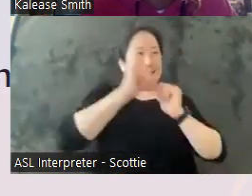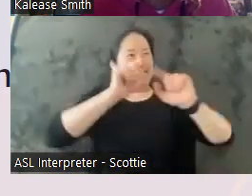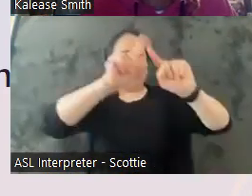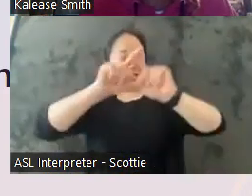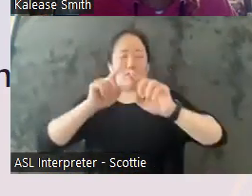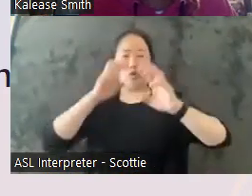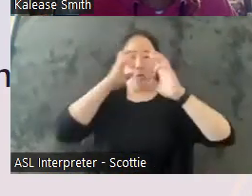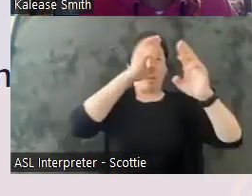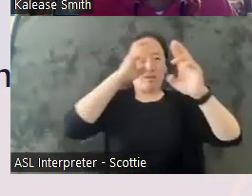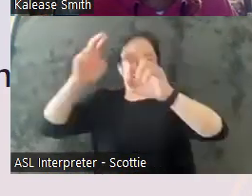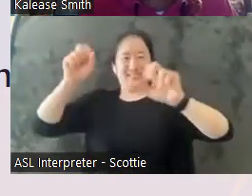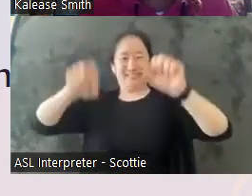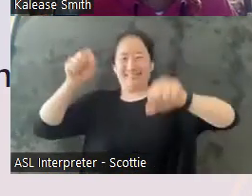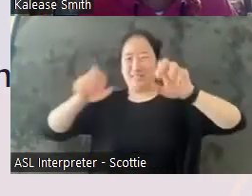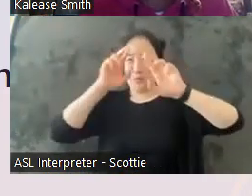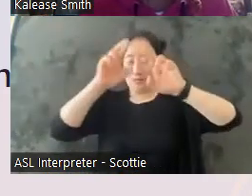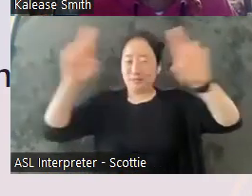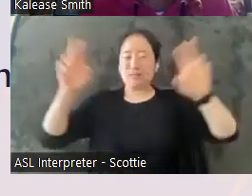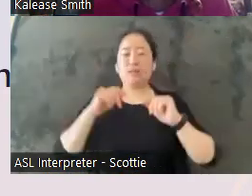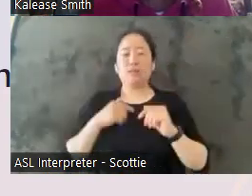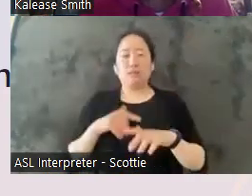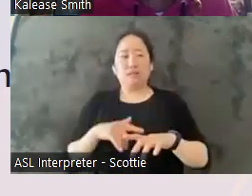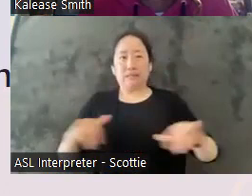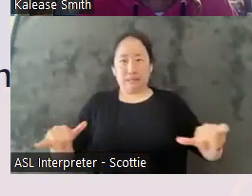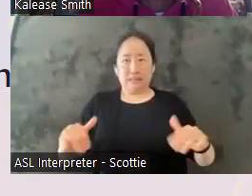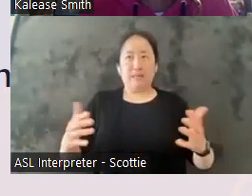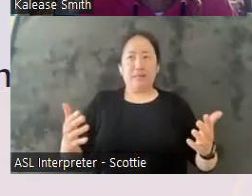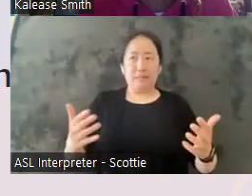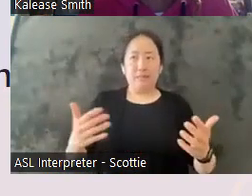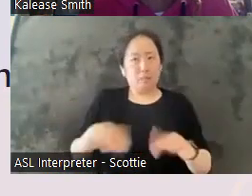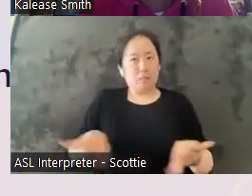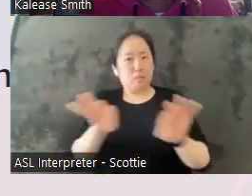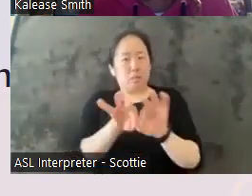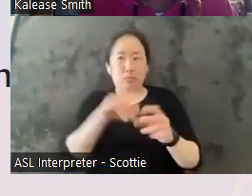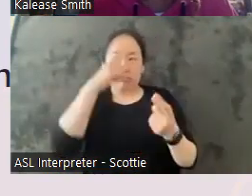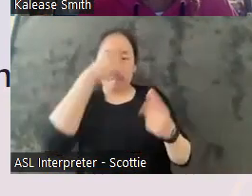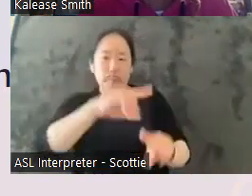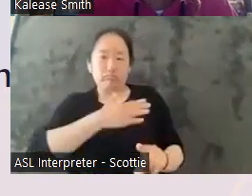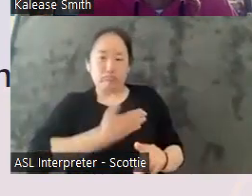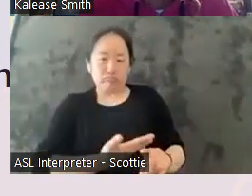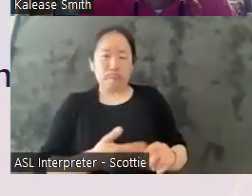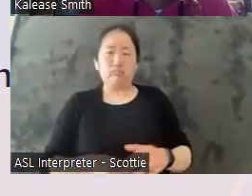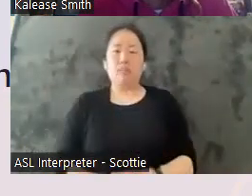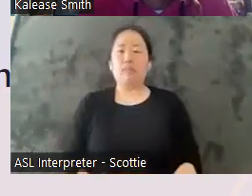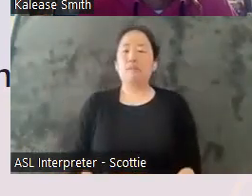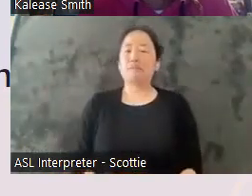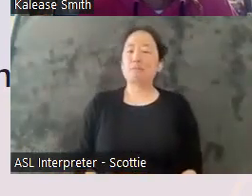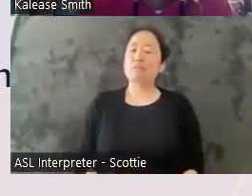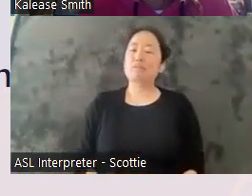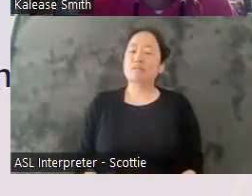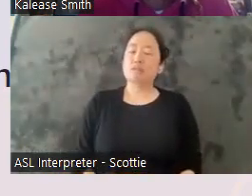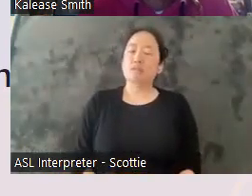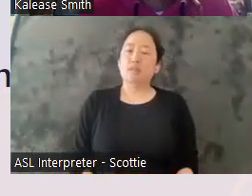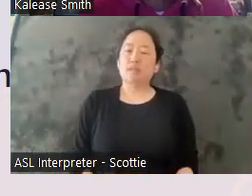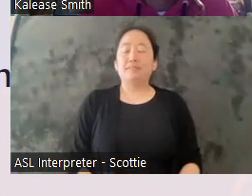but also making sure we have consent as well as a community. But